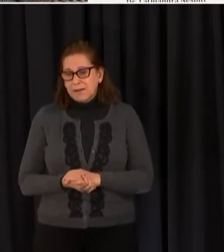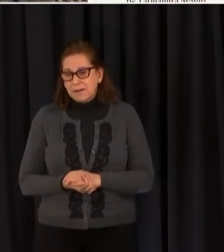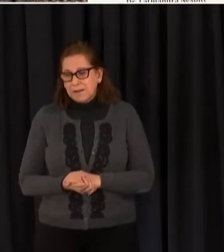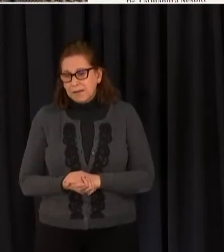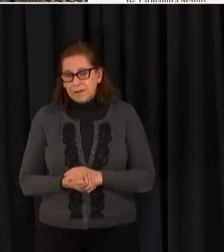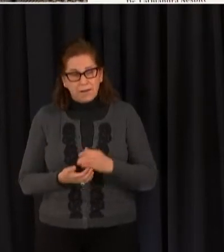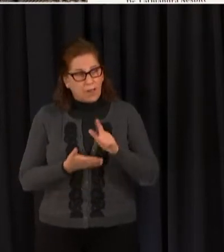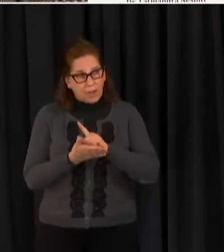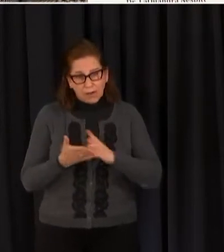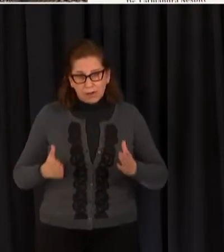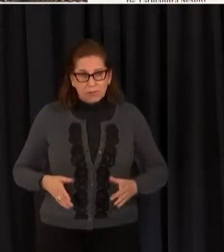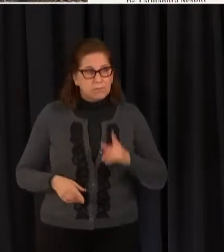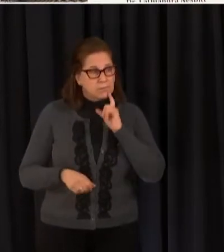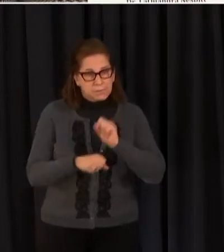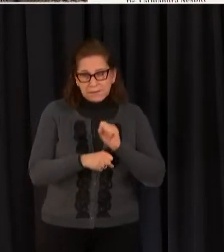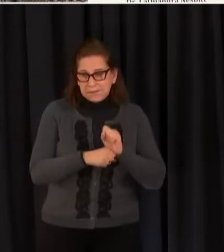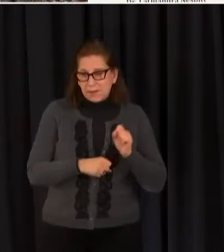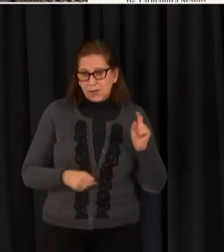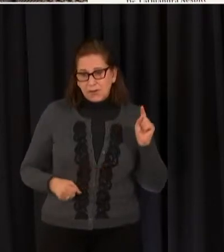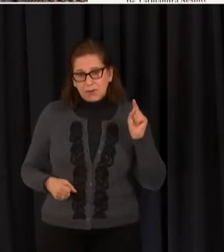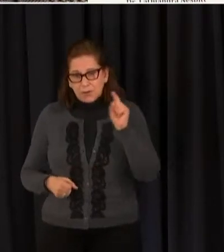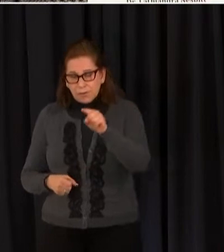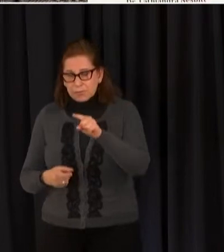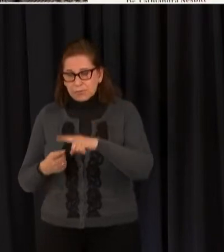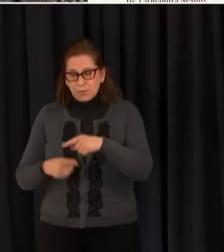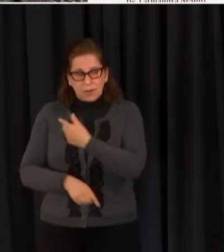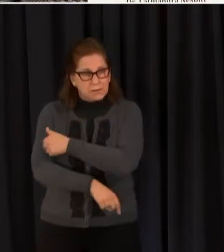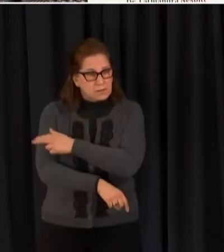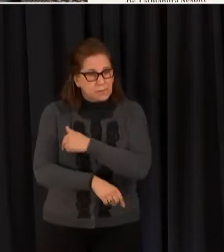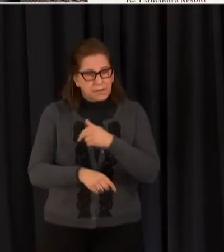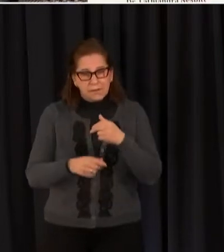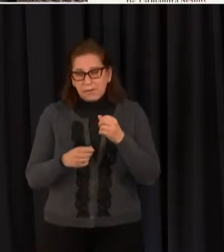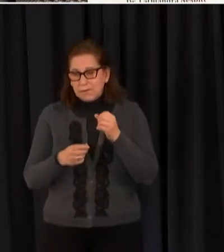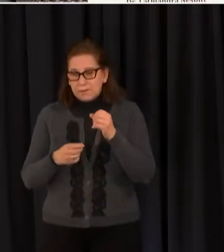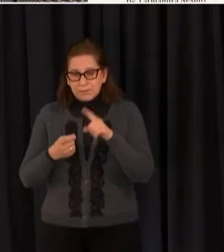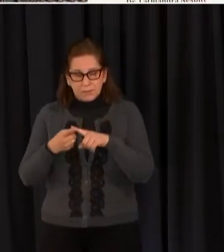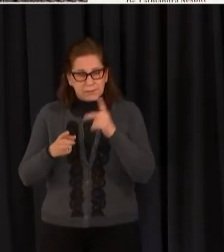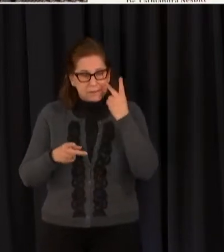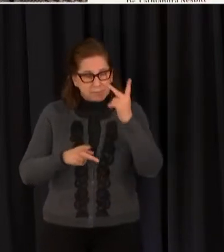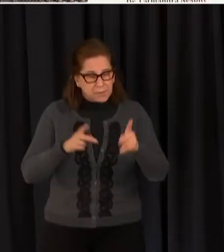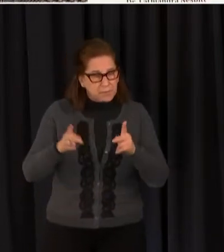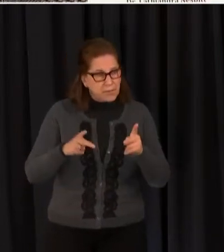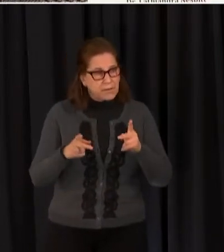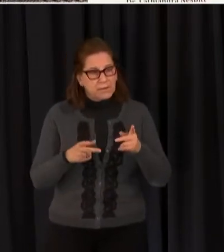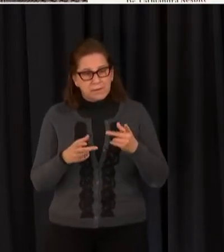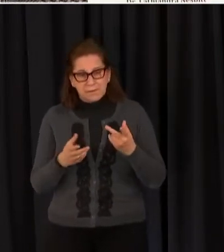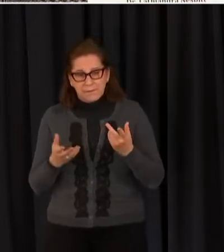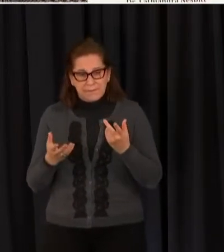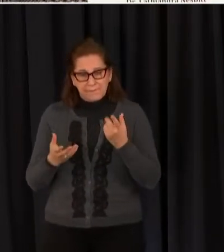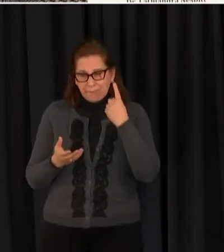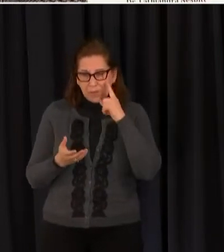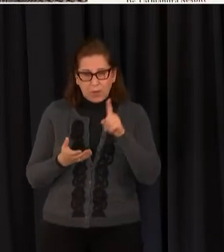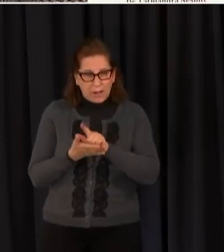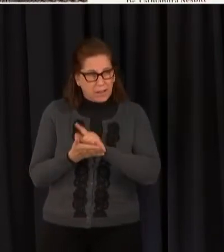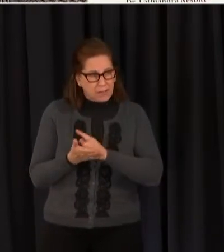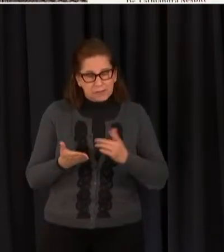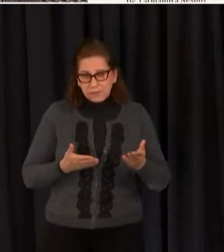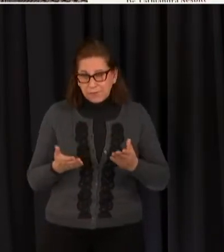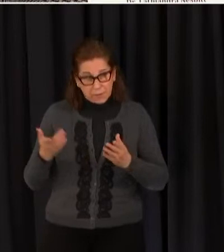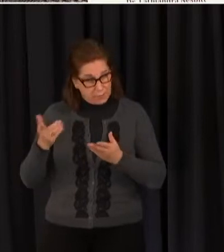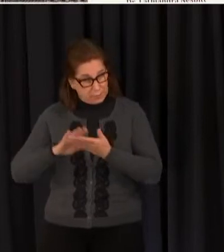going to healthcare facilities, helping people with their estate planning, they would be eligible. Okay. My second question has to do with the